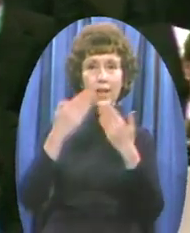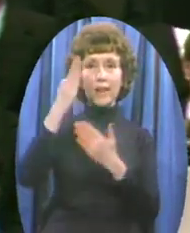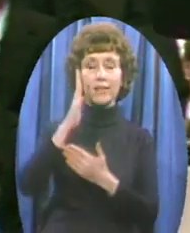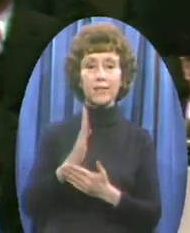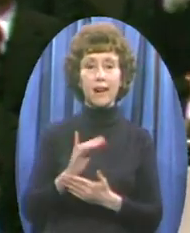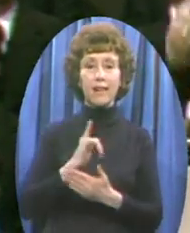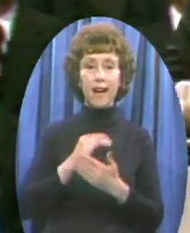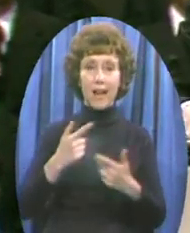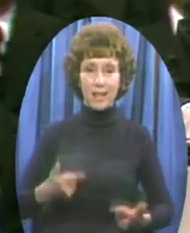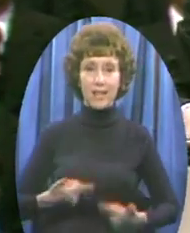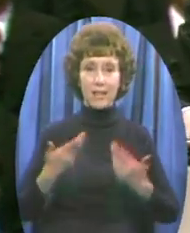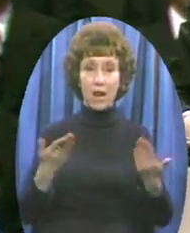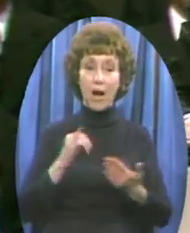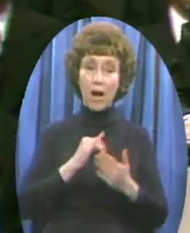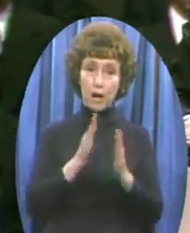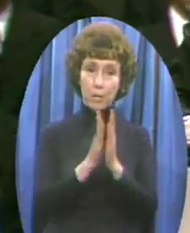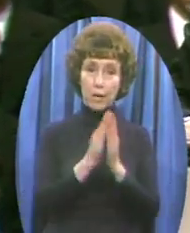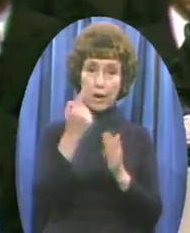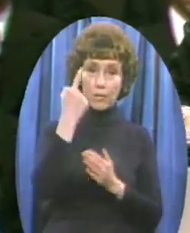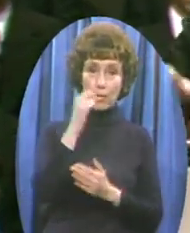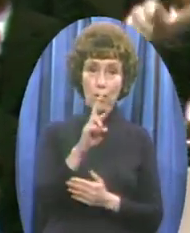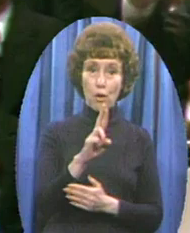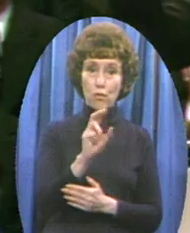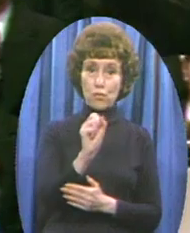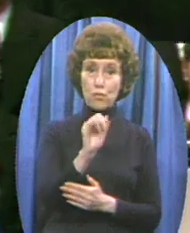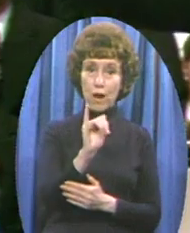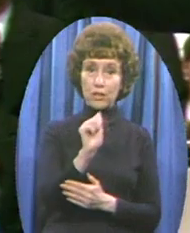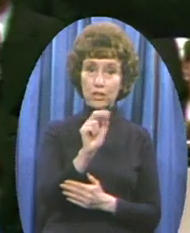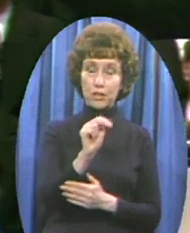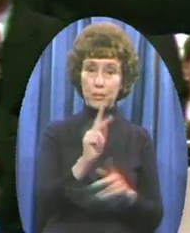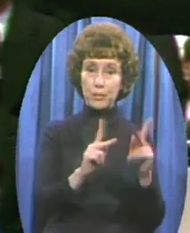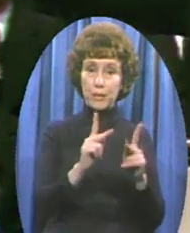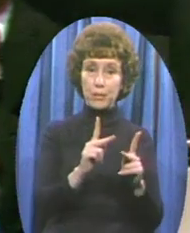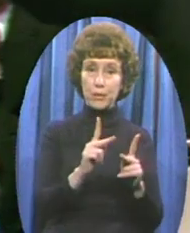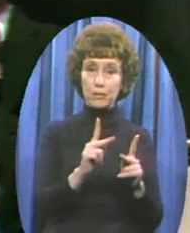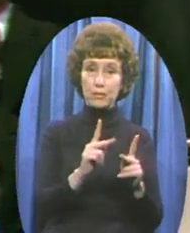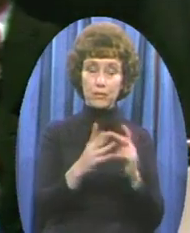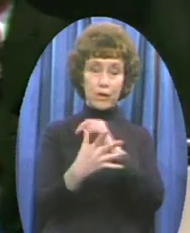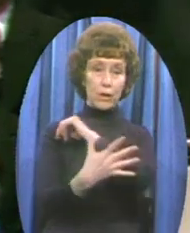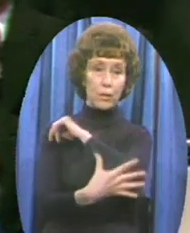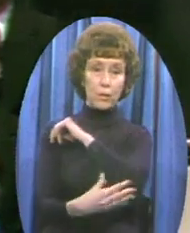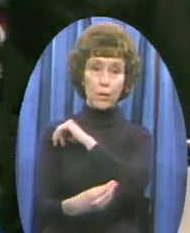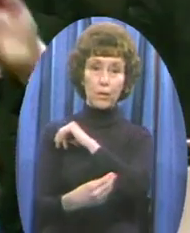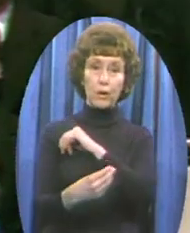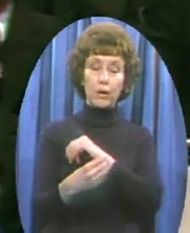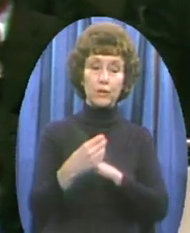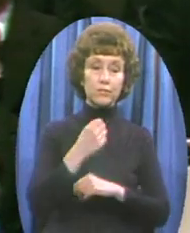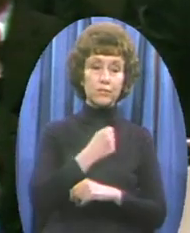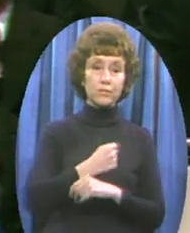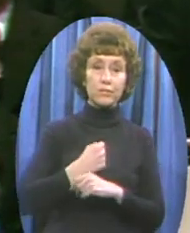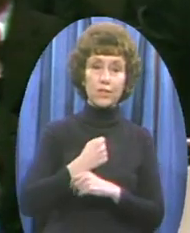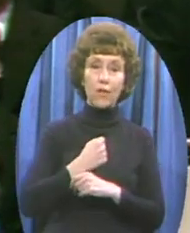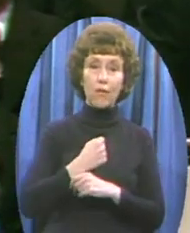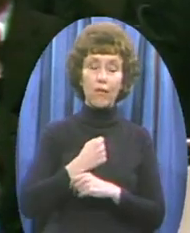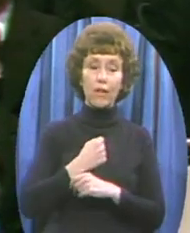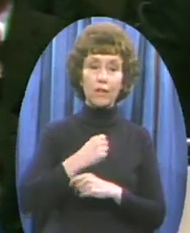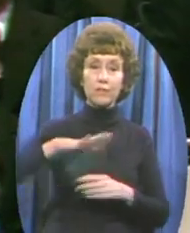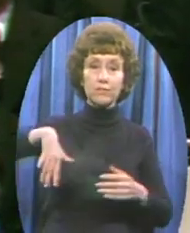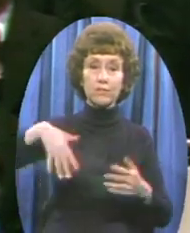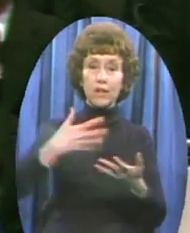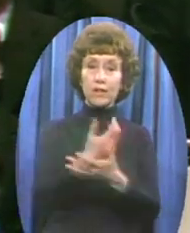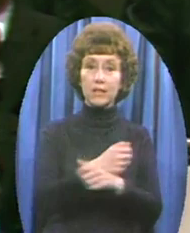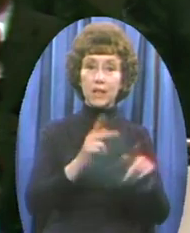here. I pray for the Soviet citizens. They're just poor lost sinners who, if they were given a chance to hear the gospel, they'd respond like anybody else. I think more